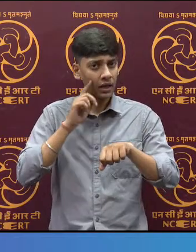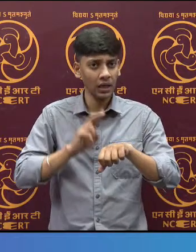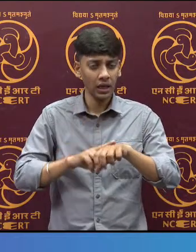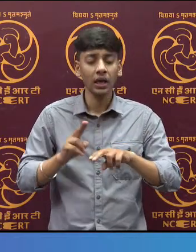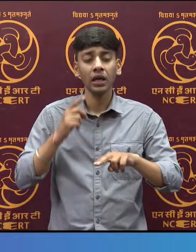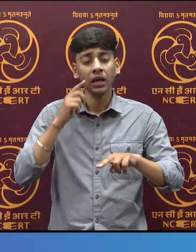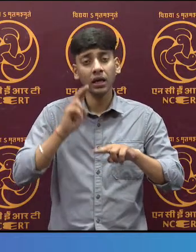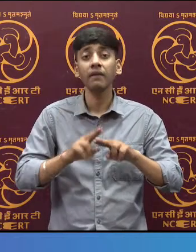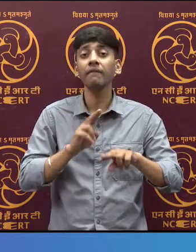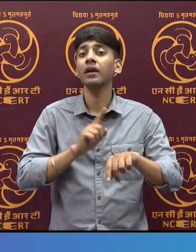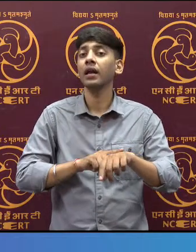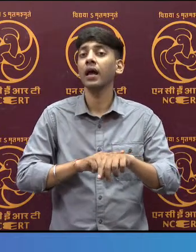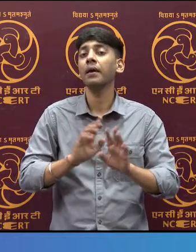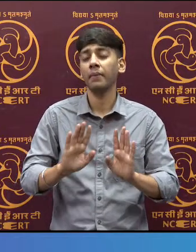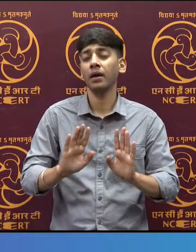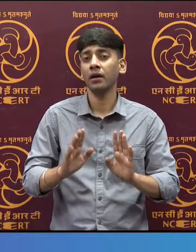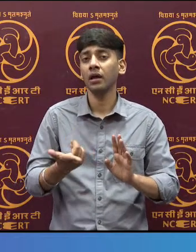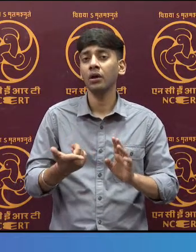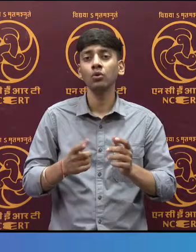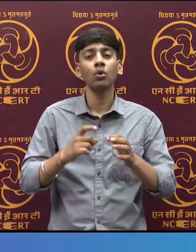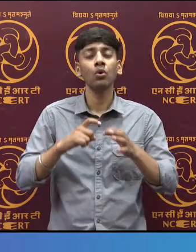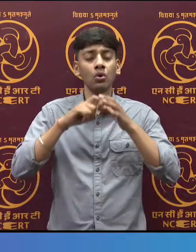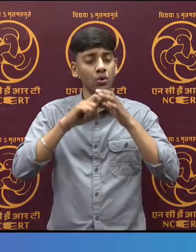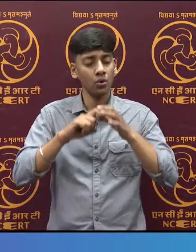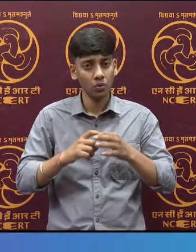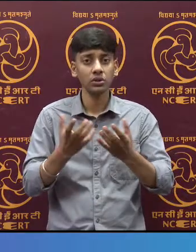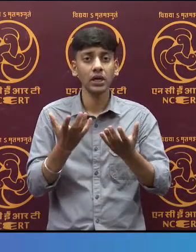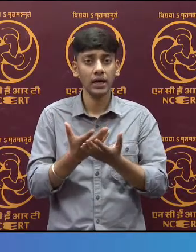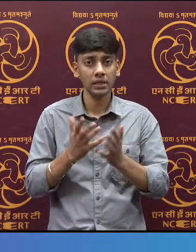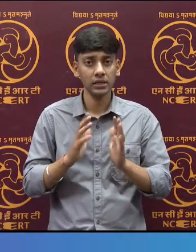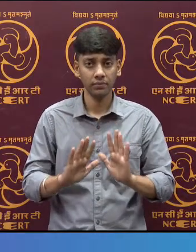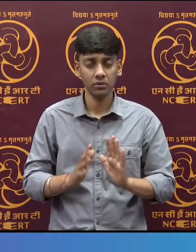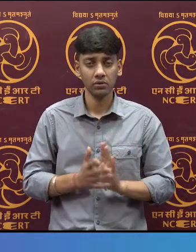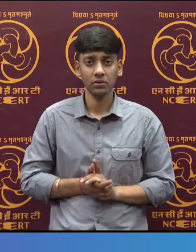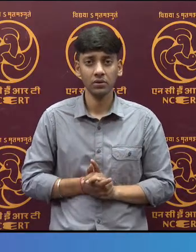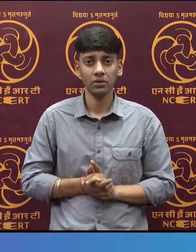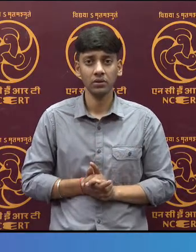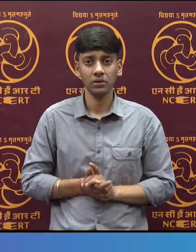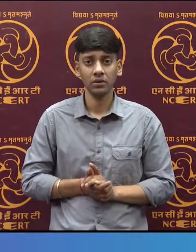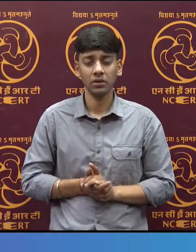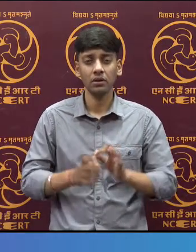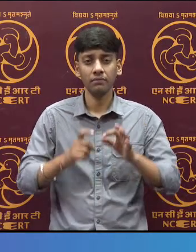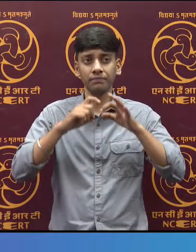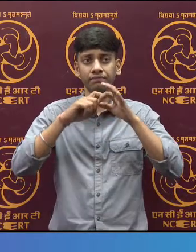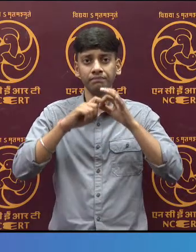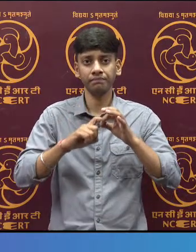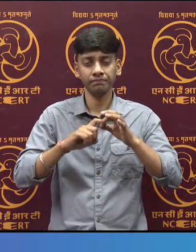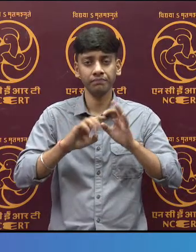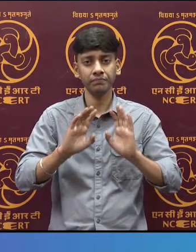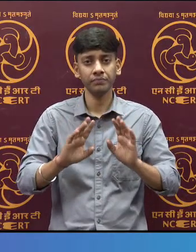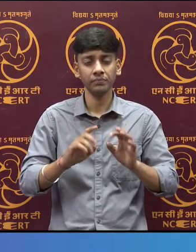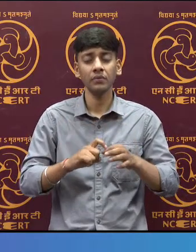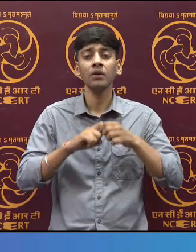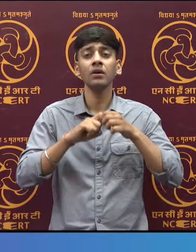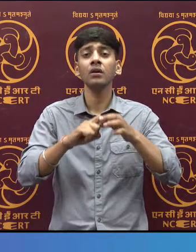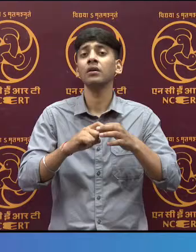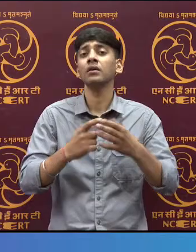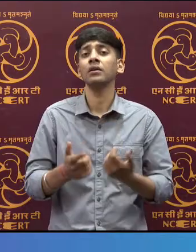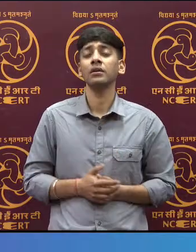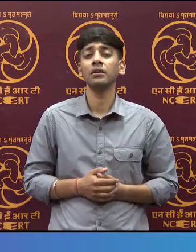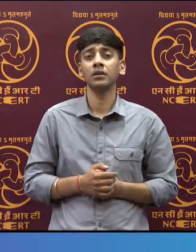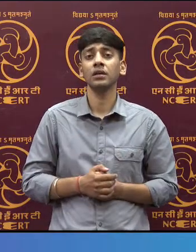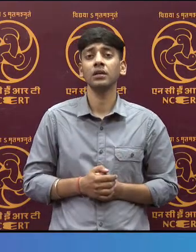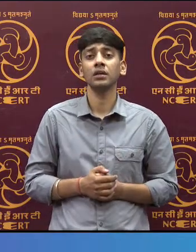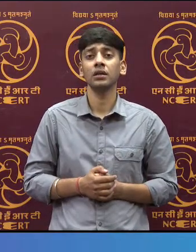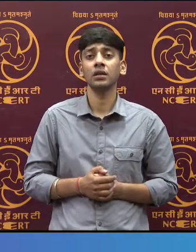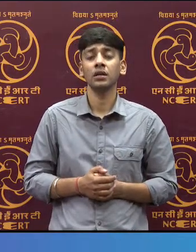discuss it within a few seconds, ma'am. Okay, sure. Okay. So here's a problem, numerical problem. A car falls off a ledge and